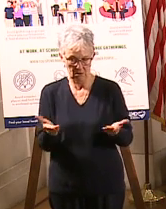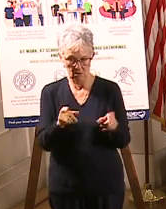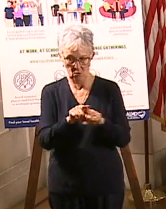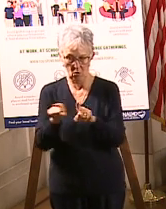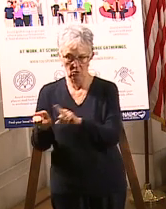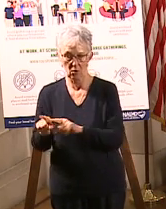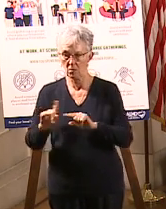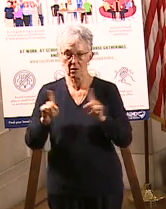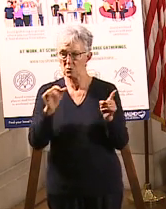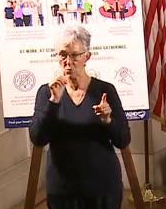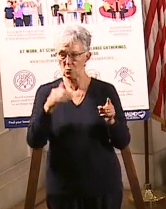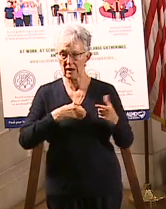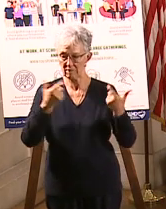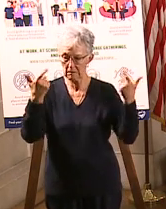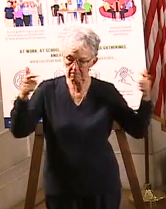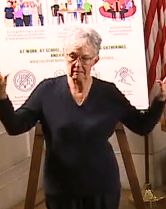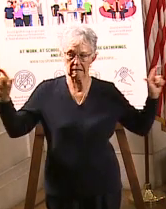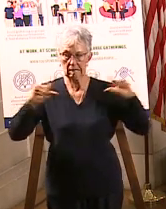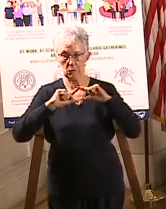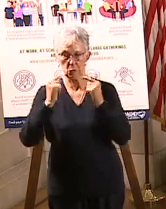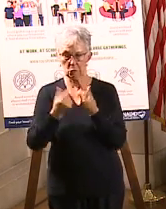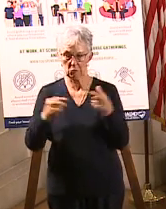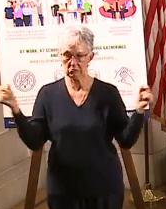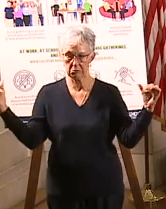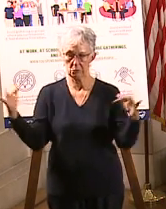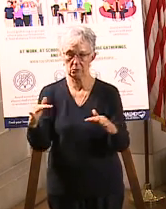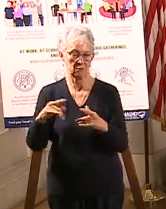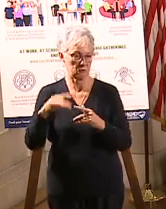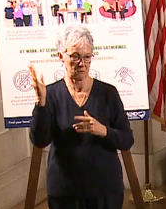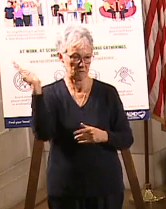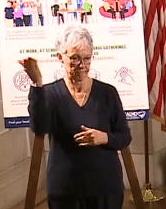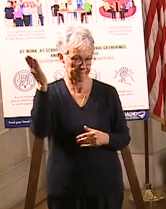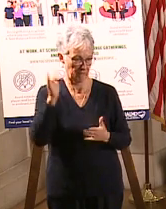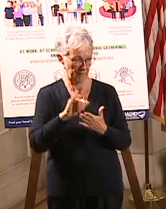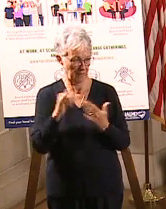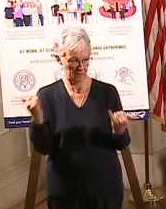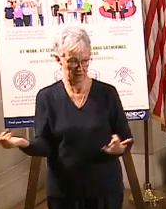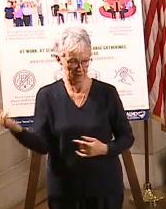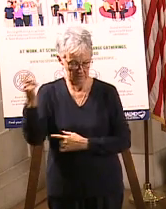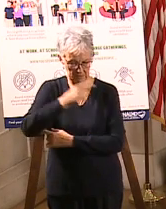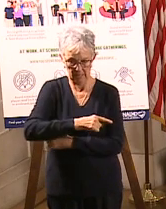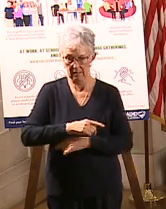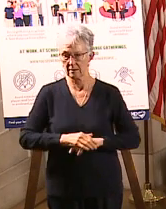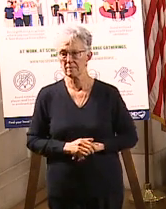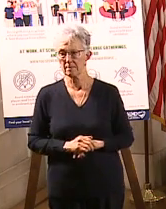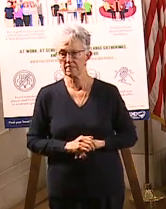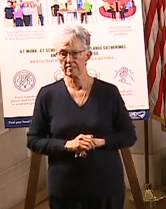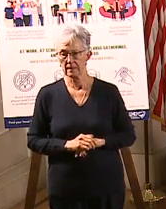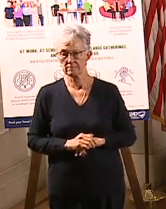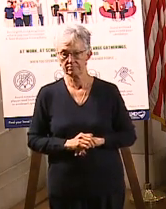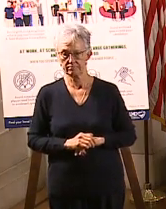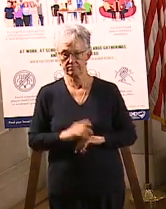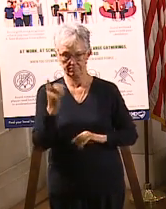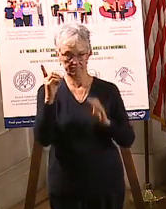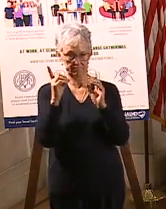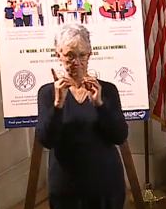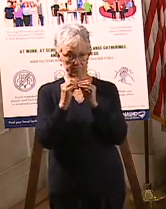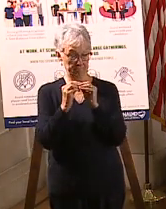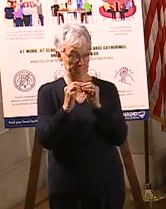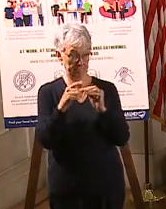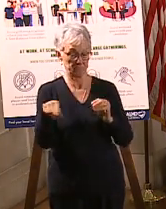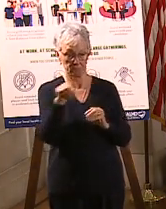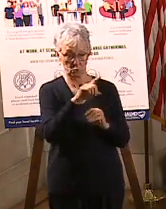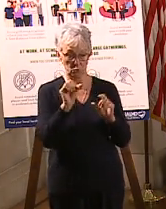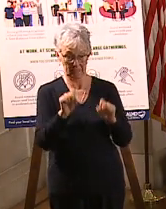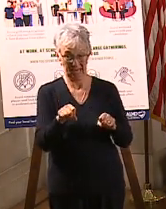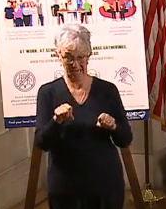typical big group that's going to be talking about that. So let's see. With regard, just another thing that you all can do to be